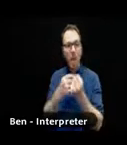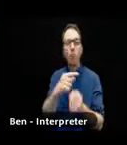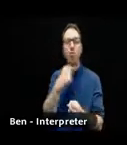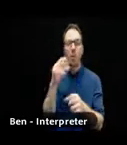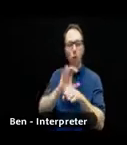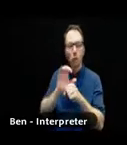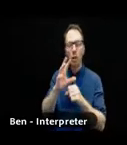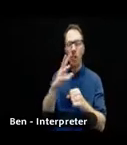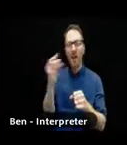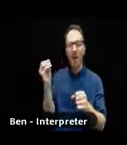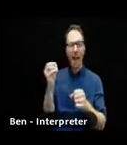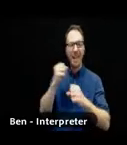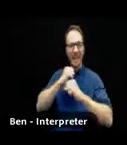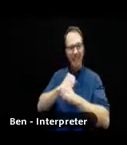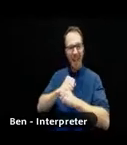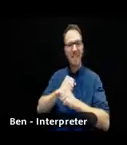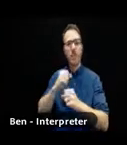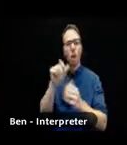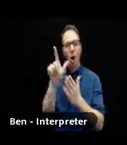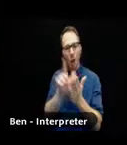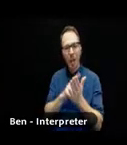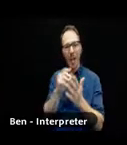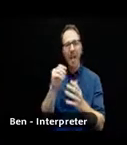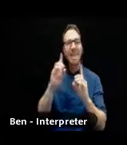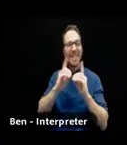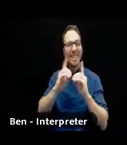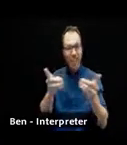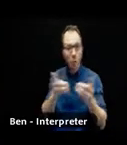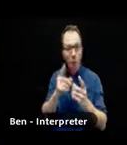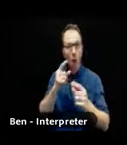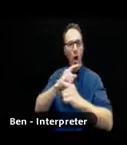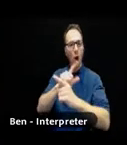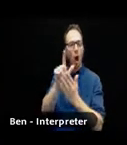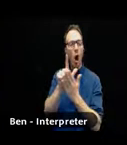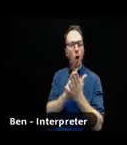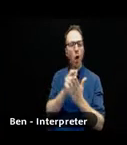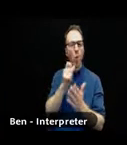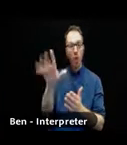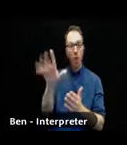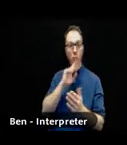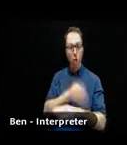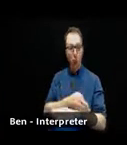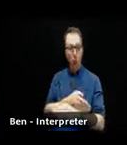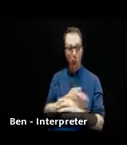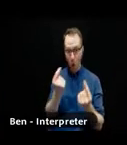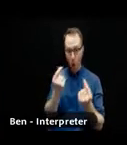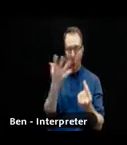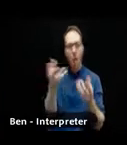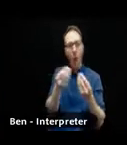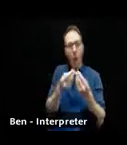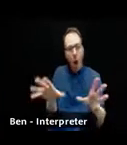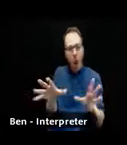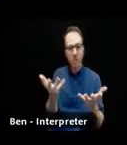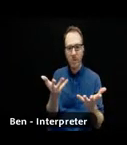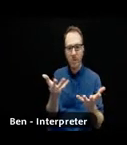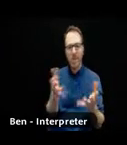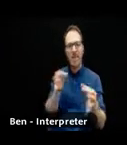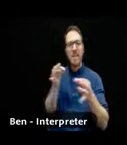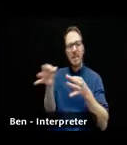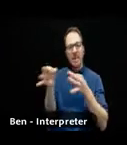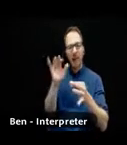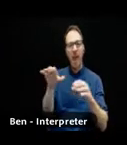the defense attorney and the district attorney, really who was their daughter and what was lost by this